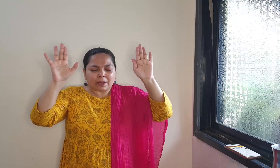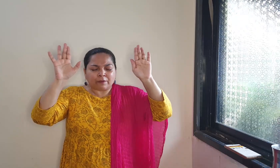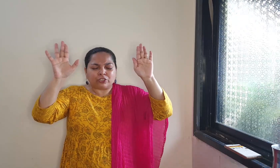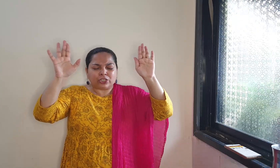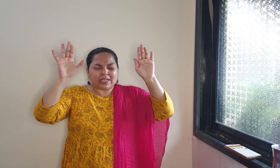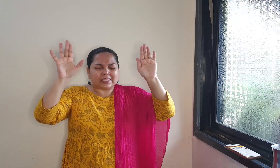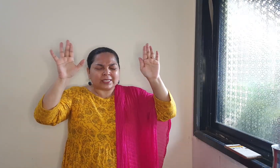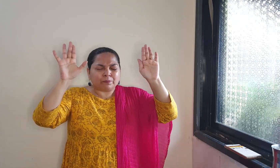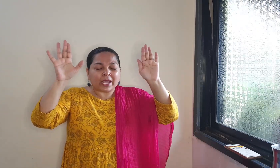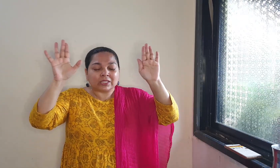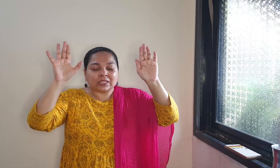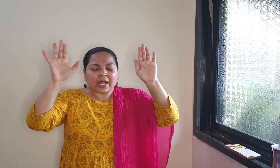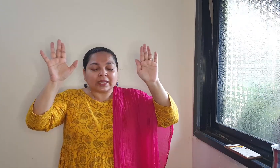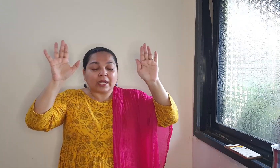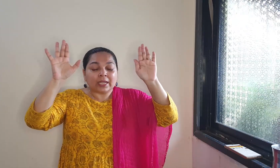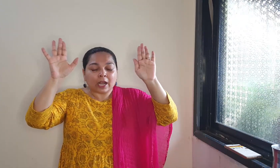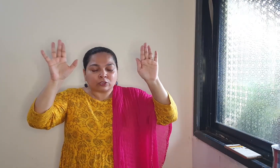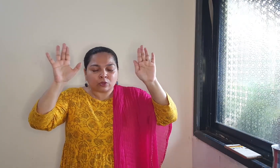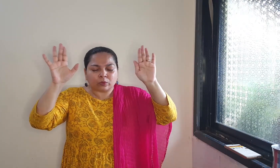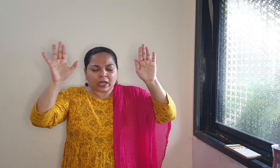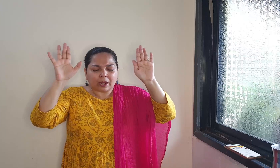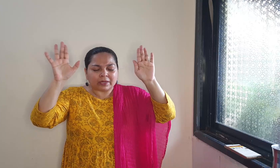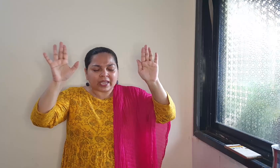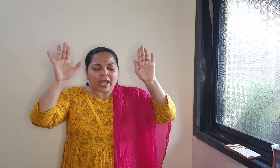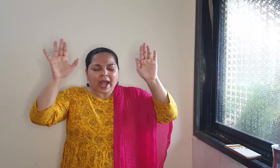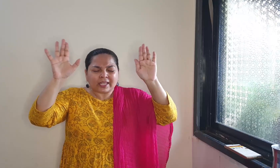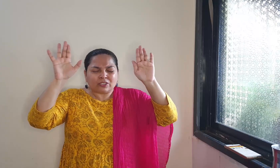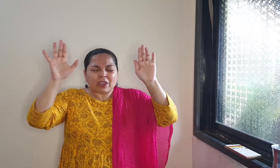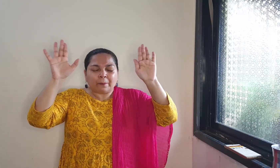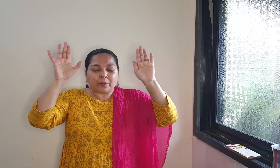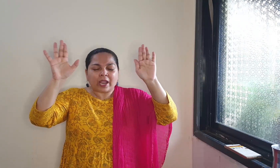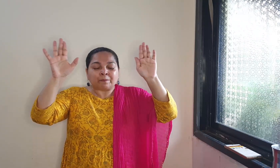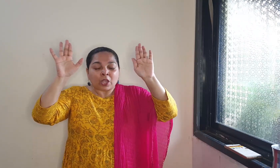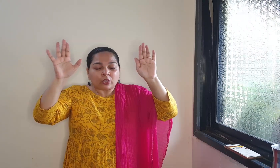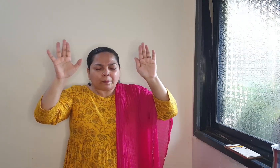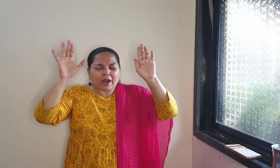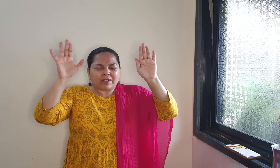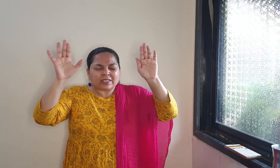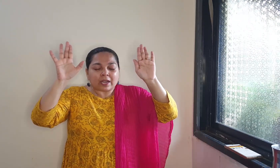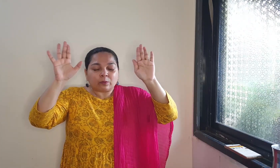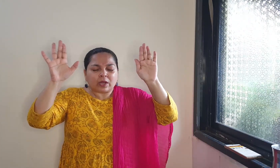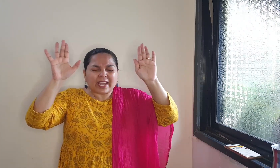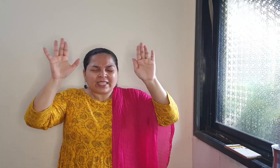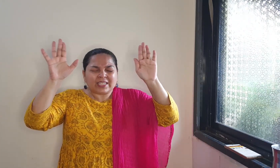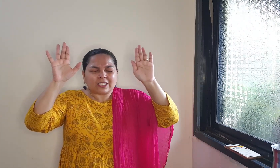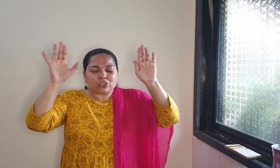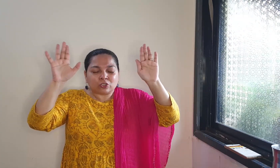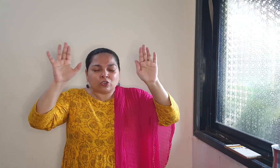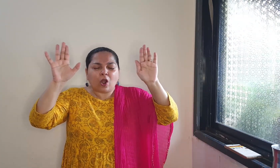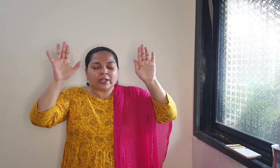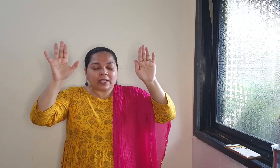in the name of Jesus. Besata lika sota labade. As we are praying, your power is at work. Health